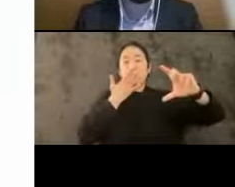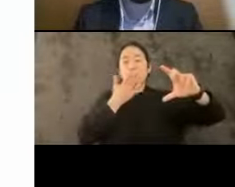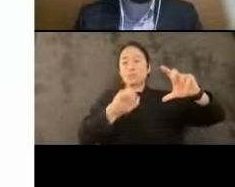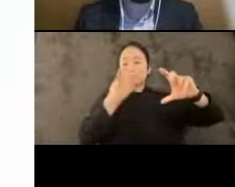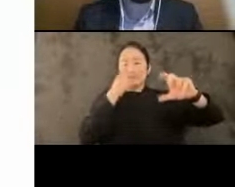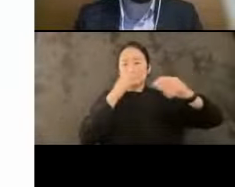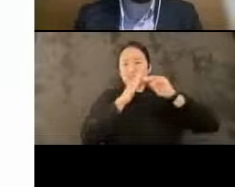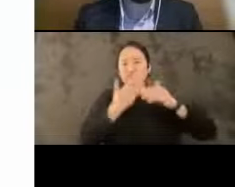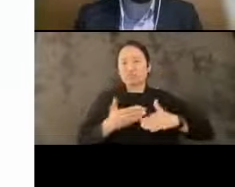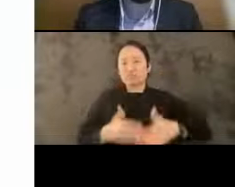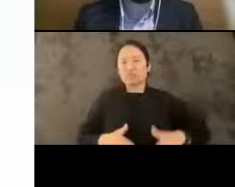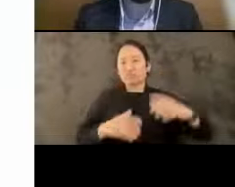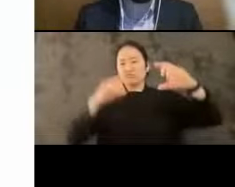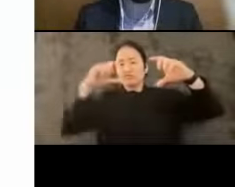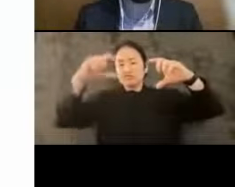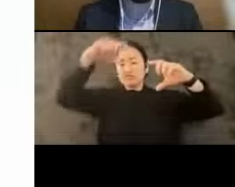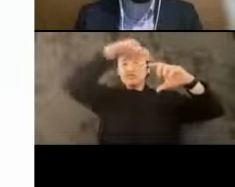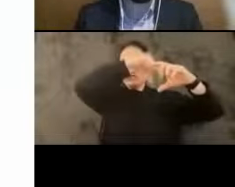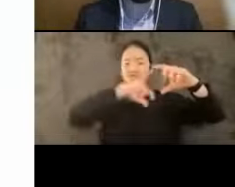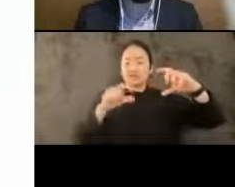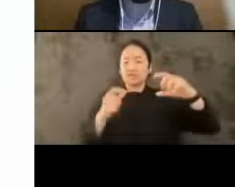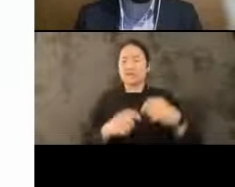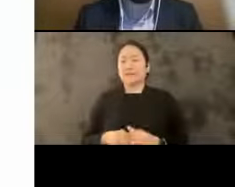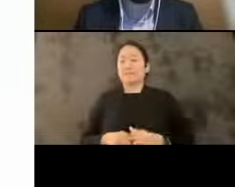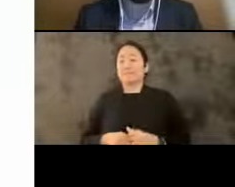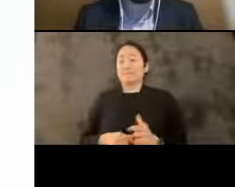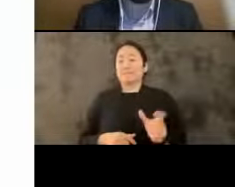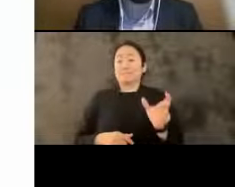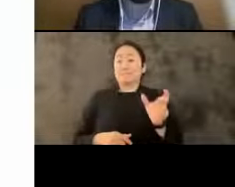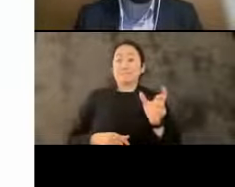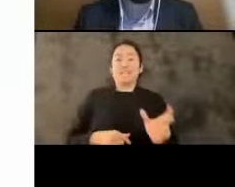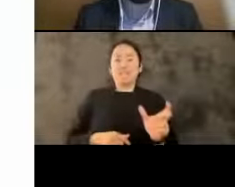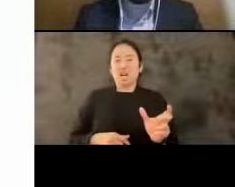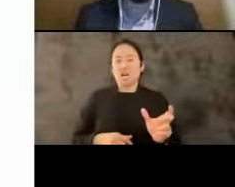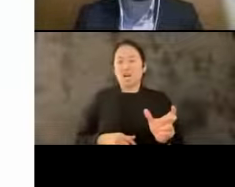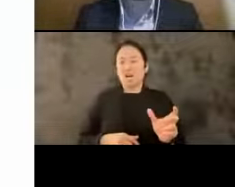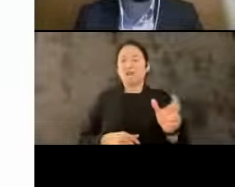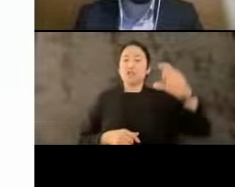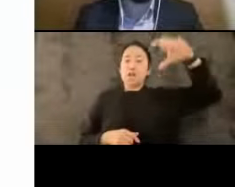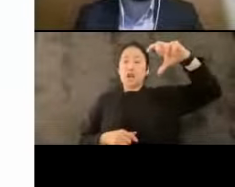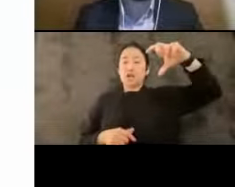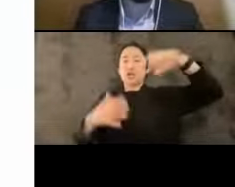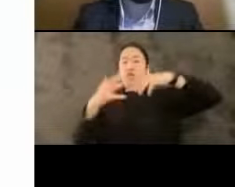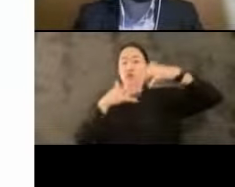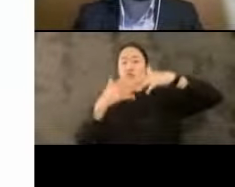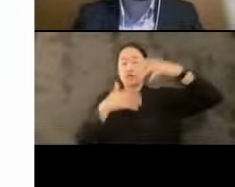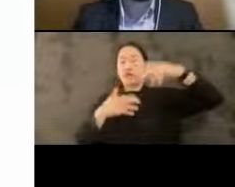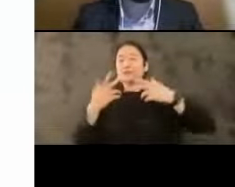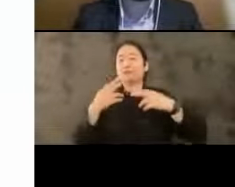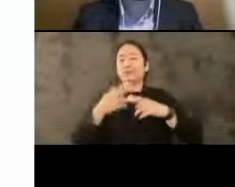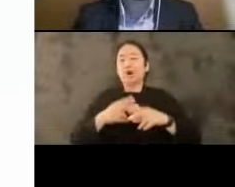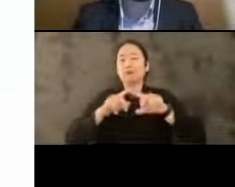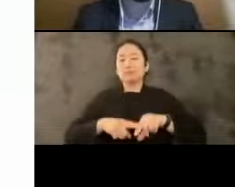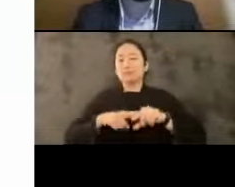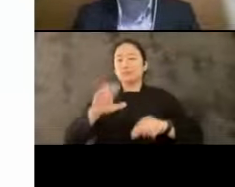down, and big piece of pie over there that's in gray is called contingency. So